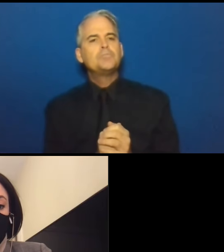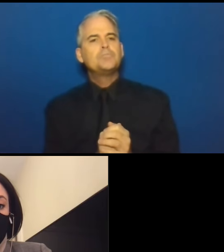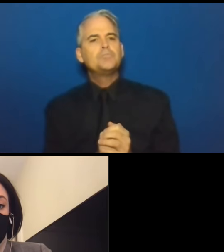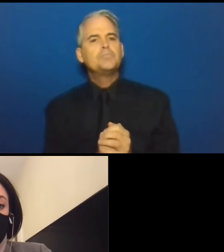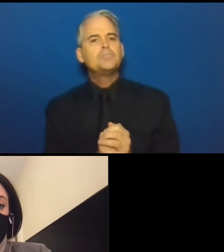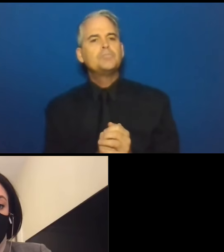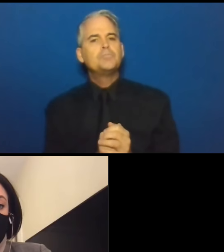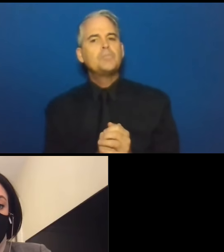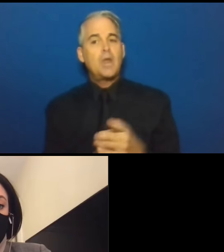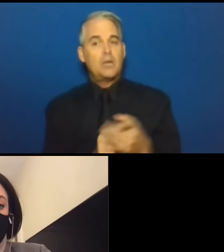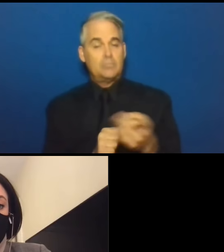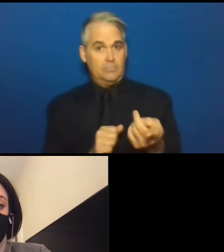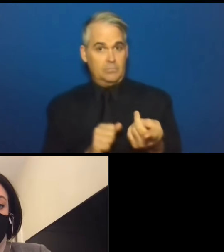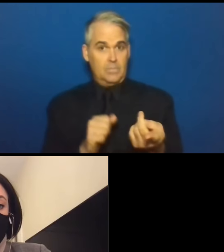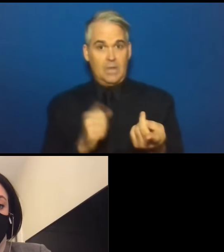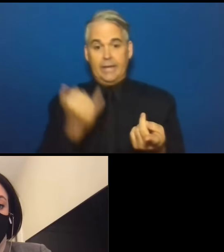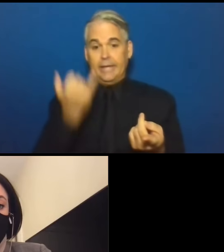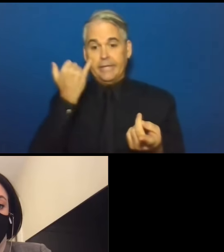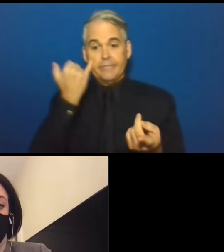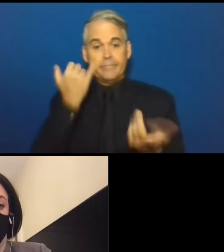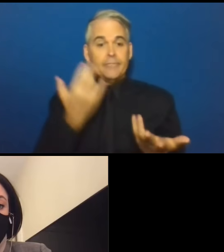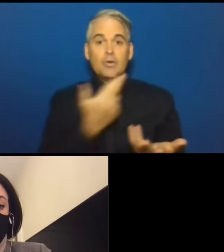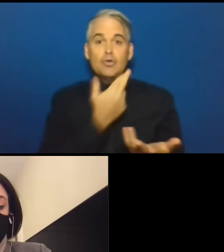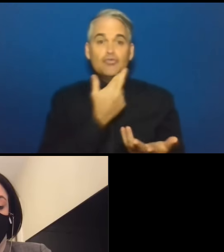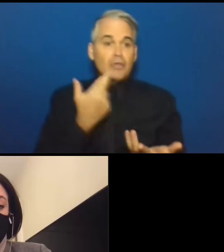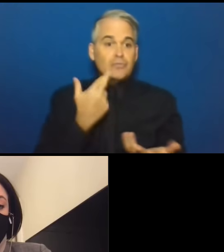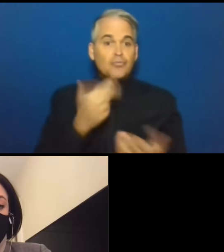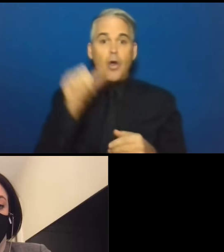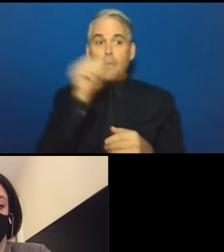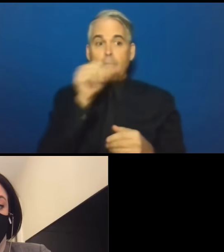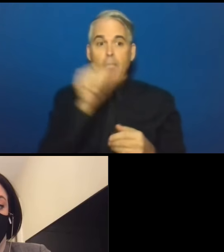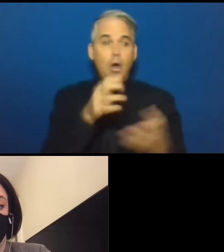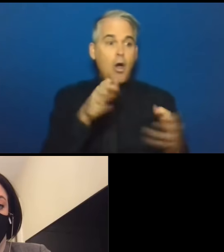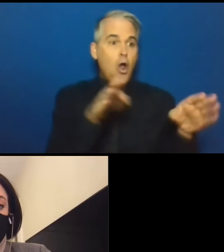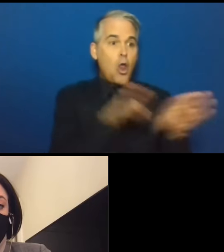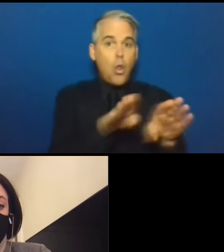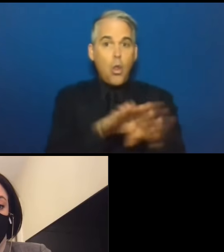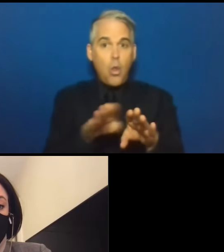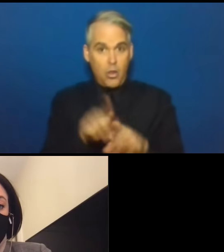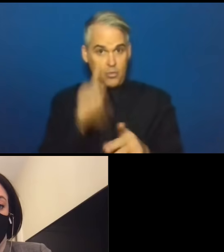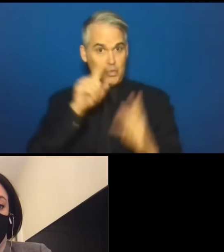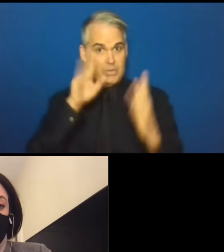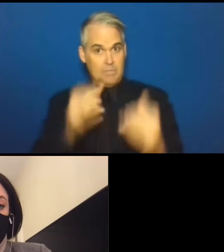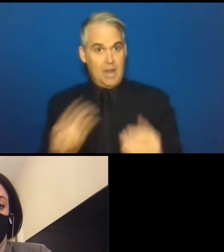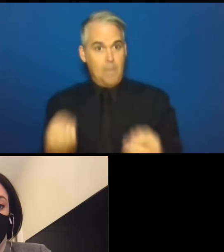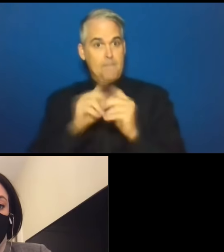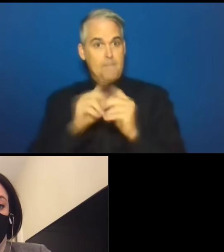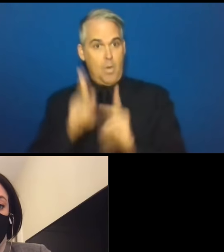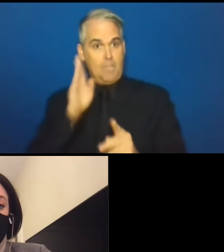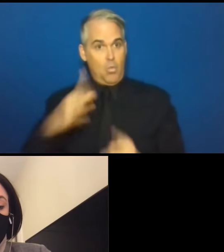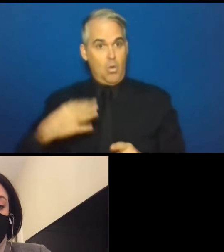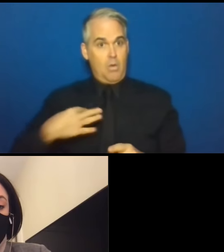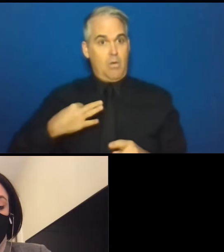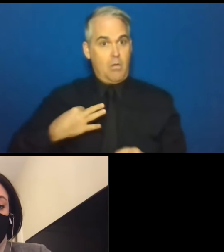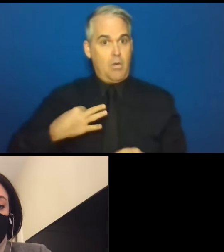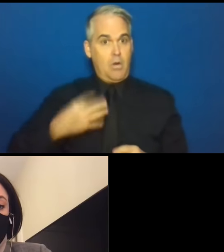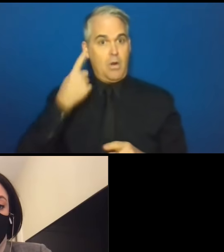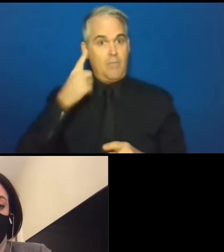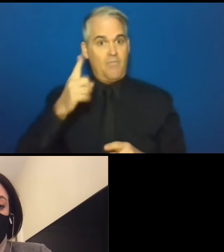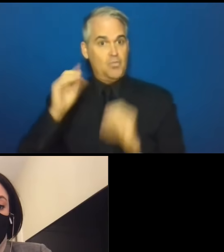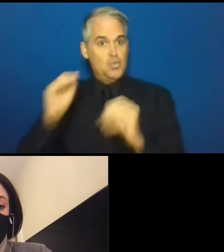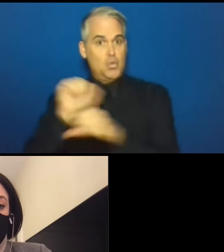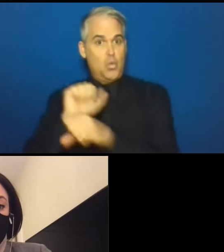applicants, say if restaurants or bars decide to shut back down due to these restrictions? Well, I'm hopeful that they won't shut down. I'm hopeful that they'll